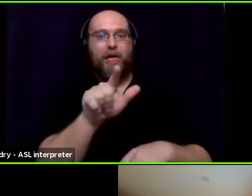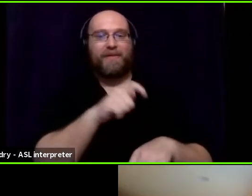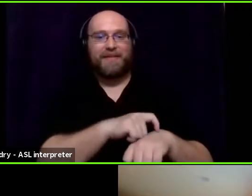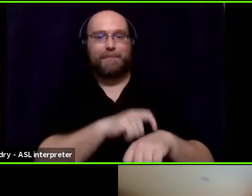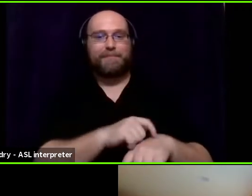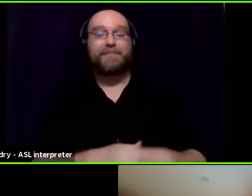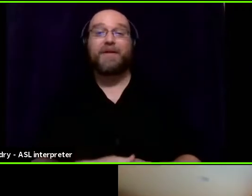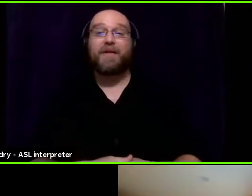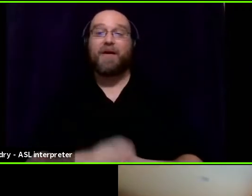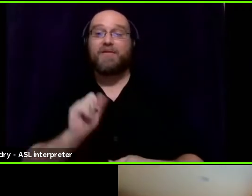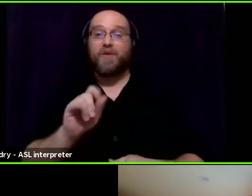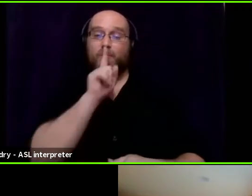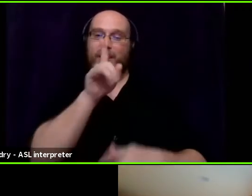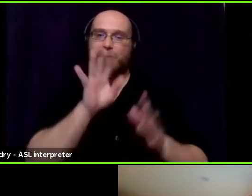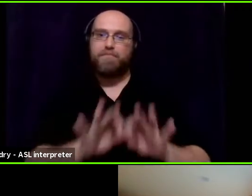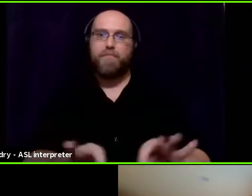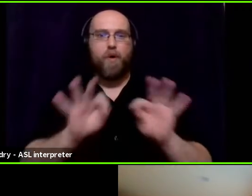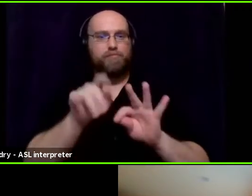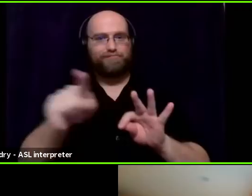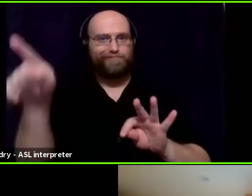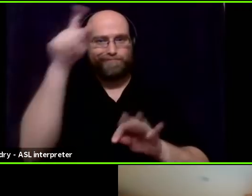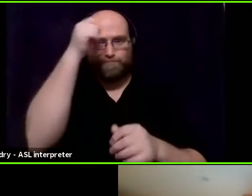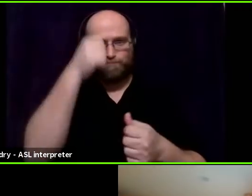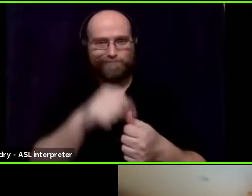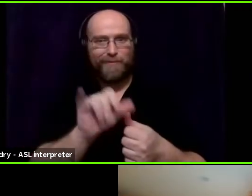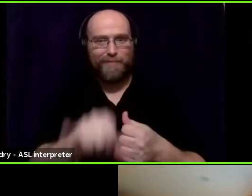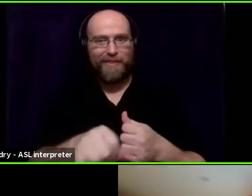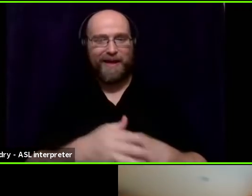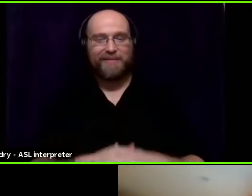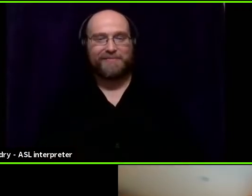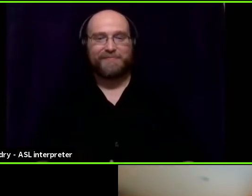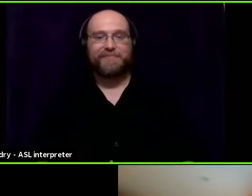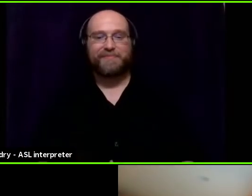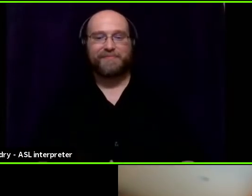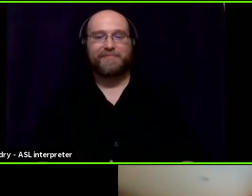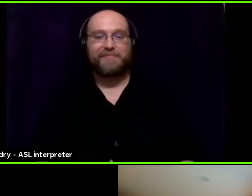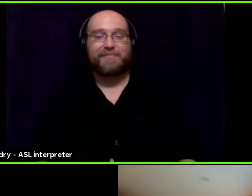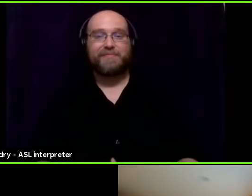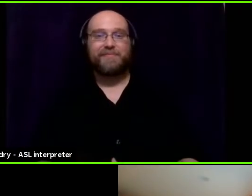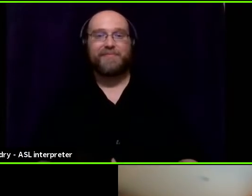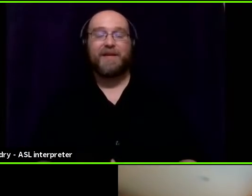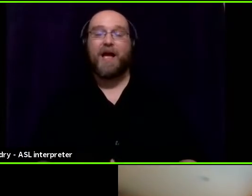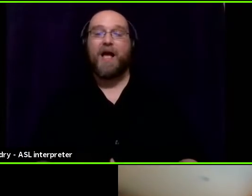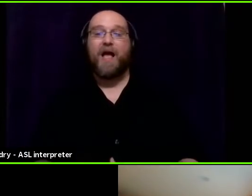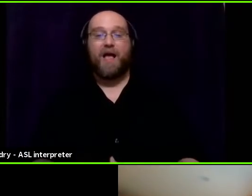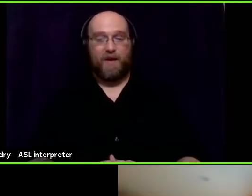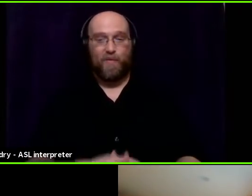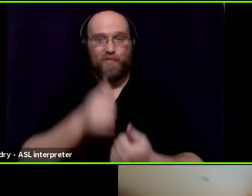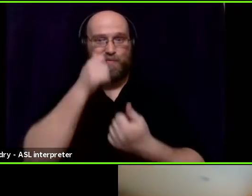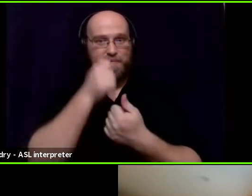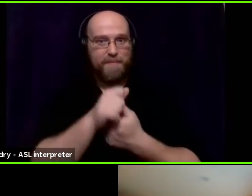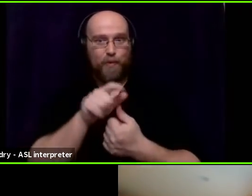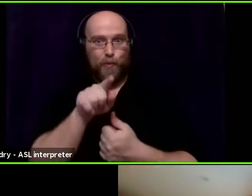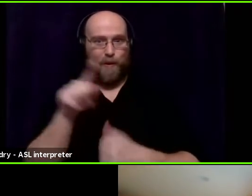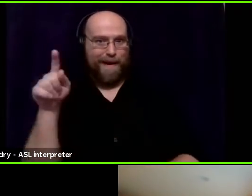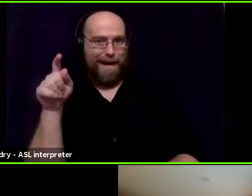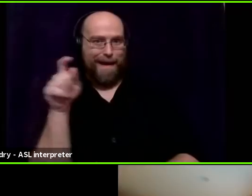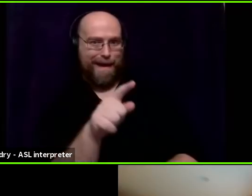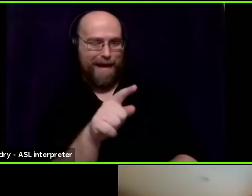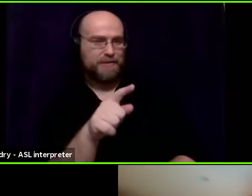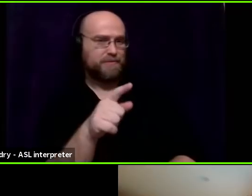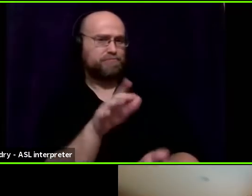to keep that in mind. And again, this goes back to you ask the questions, and if it's